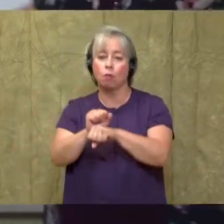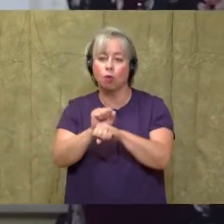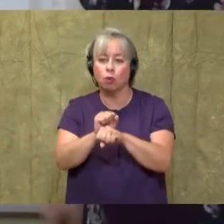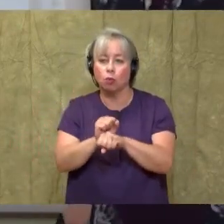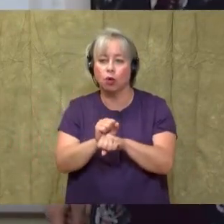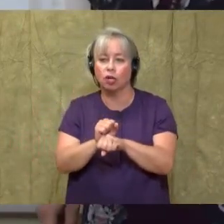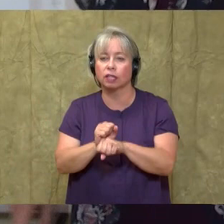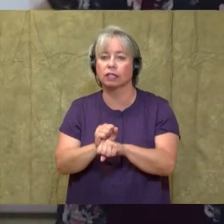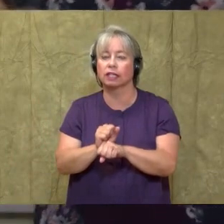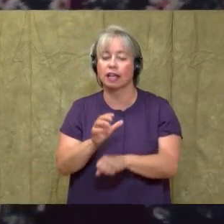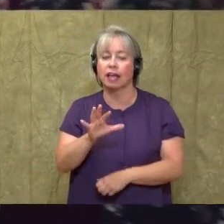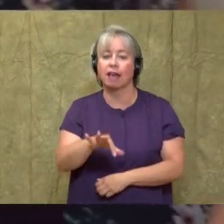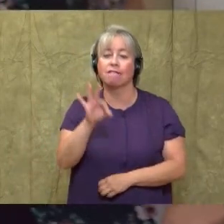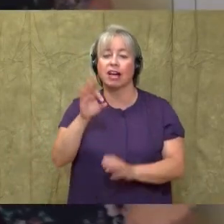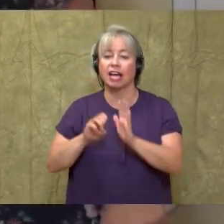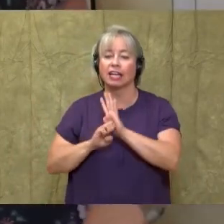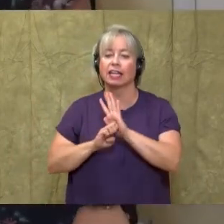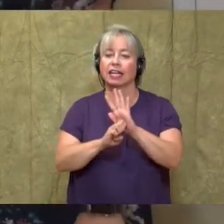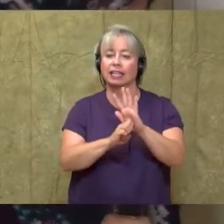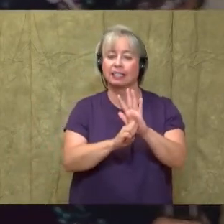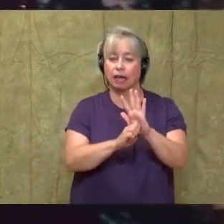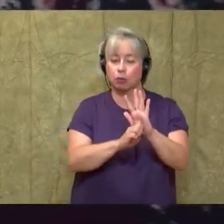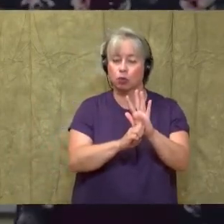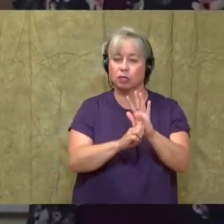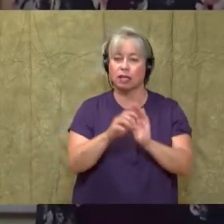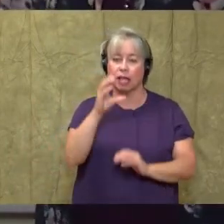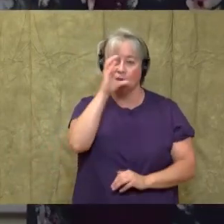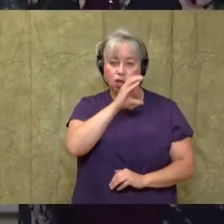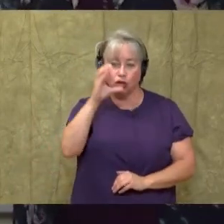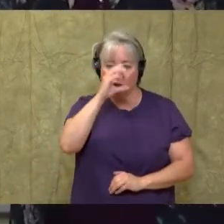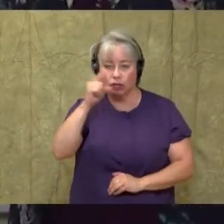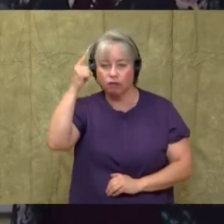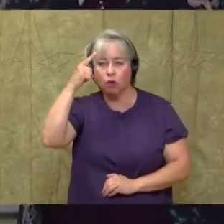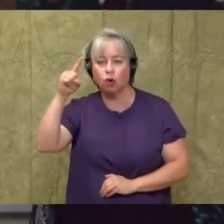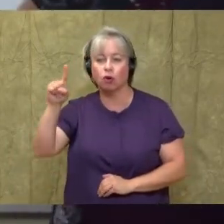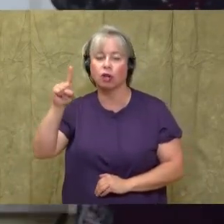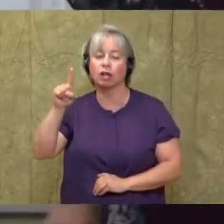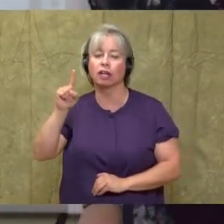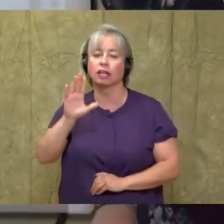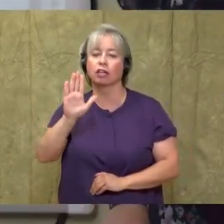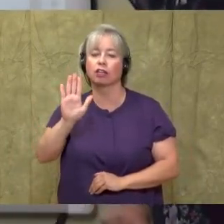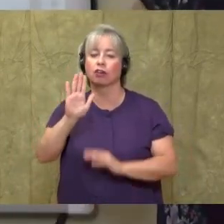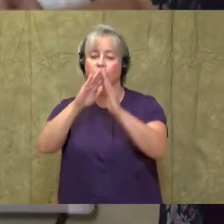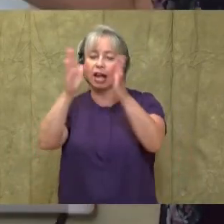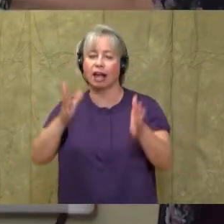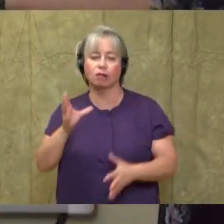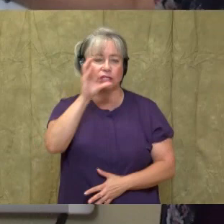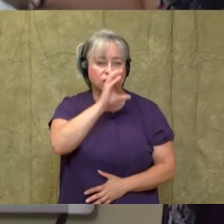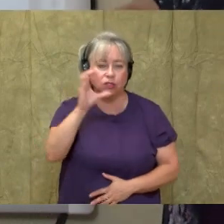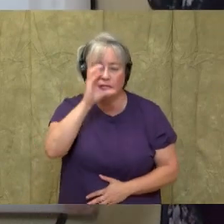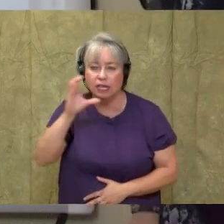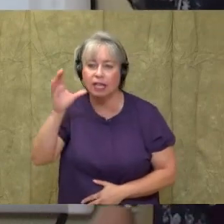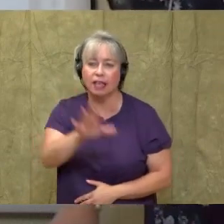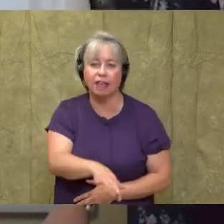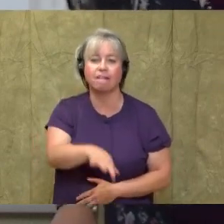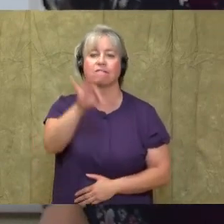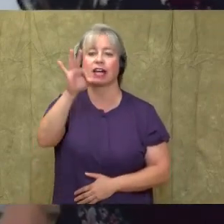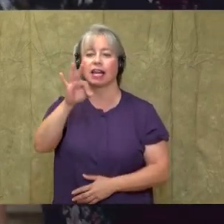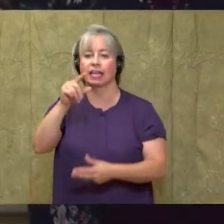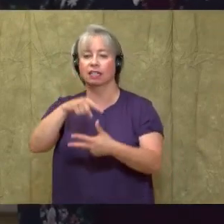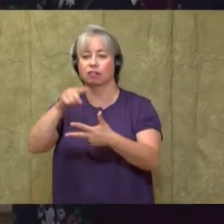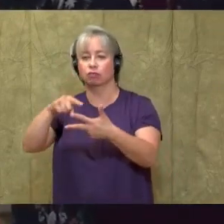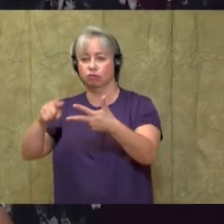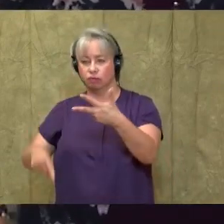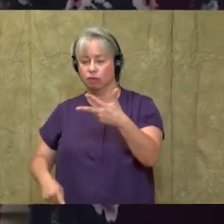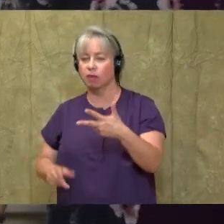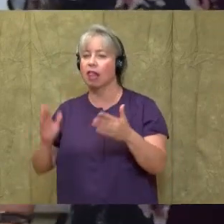of these in your house. A cylinder, find an example of that, find an example of a cone, and find an example of a sphere.